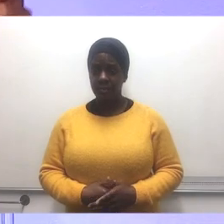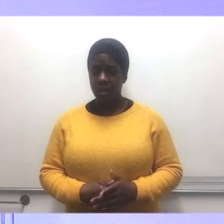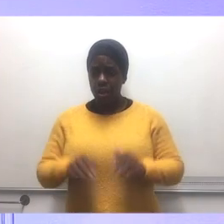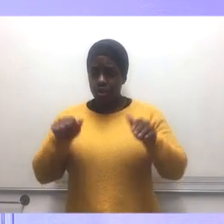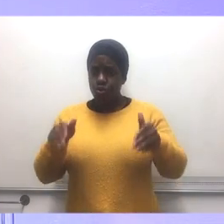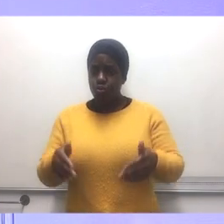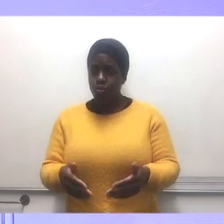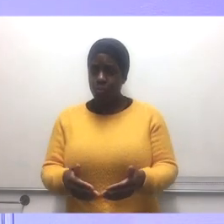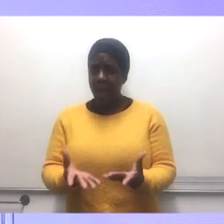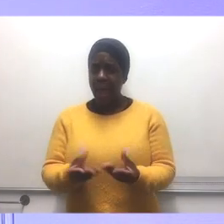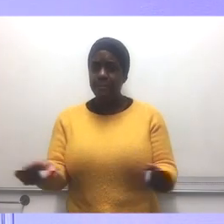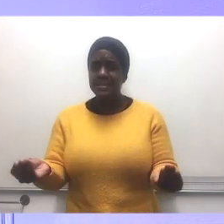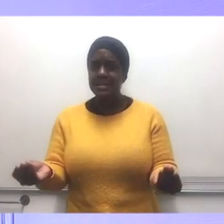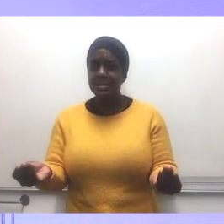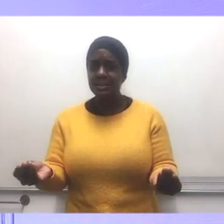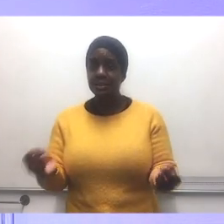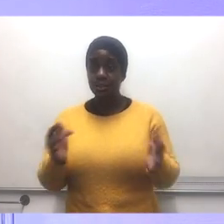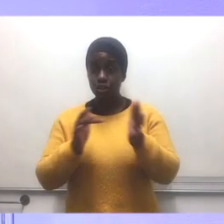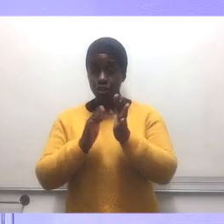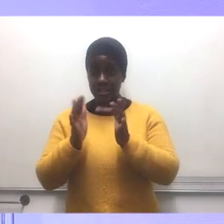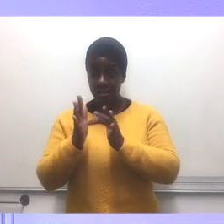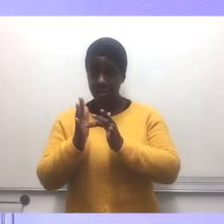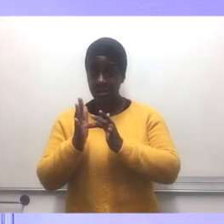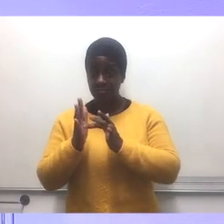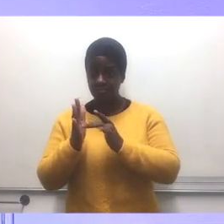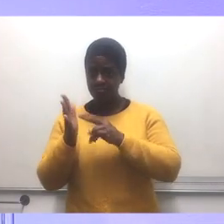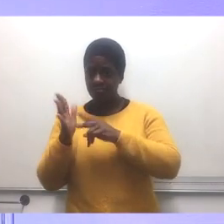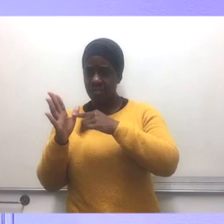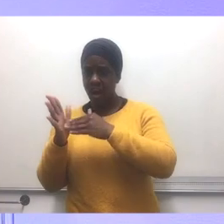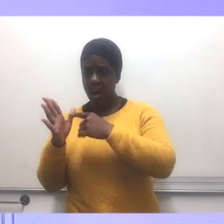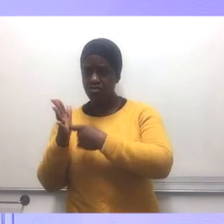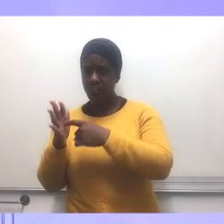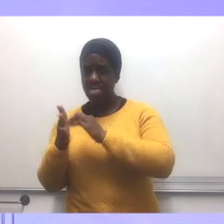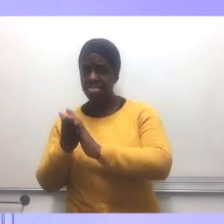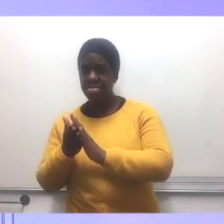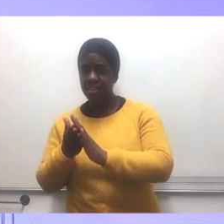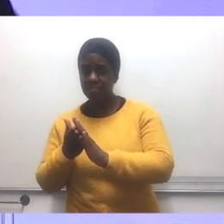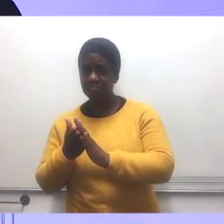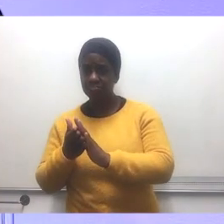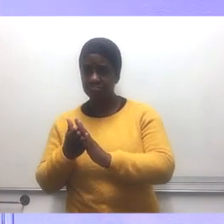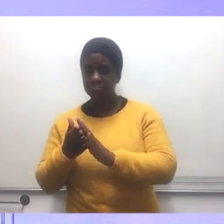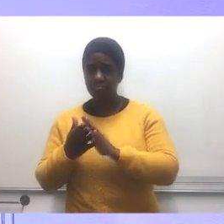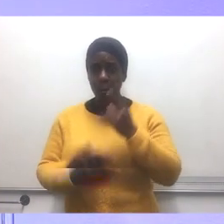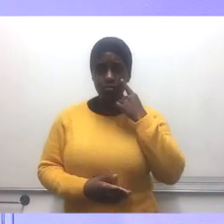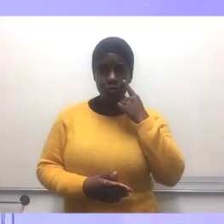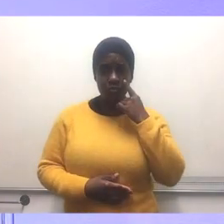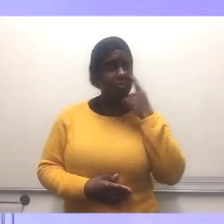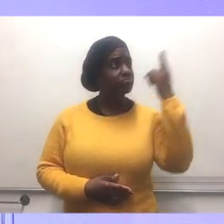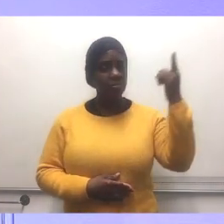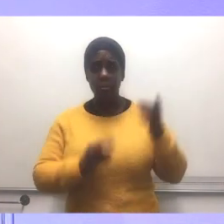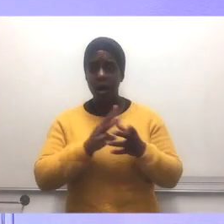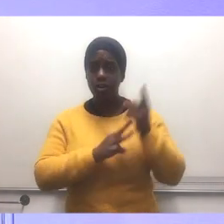still empty. Jesus of Nazareth, attested by God. The gospel